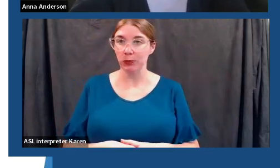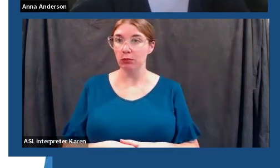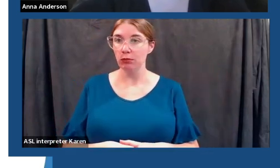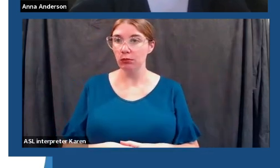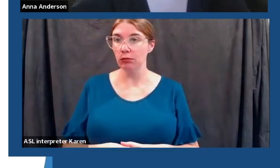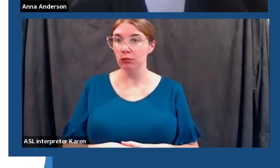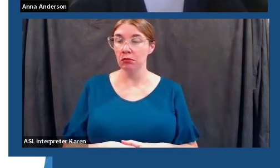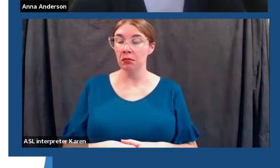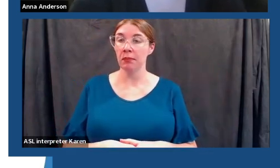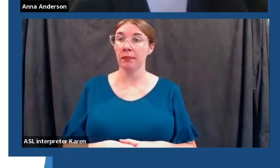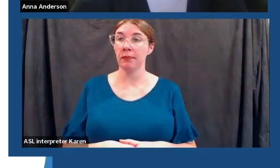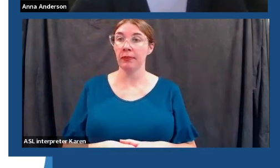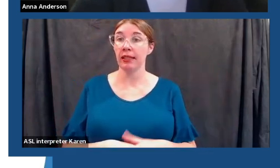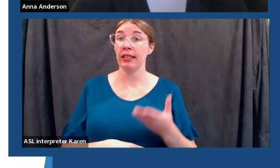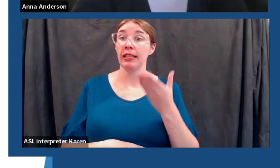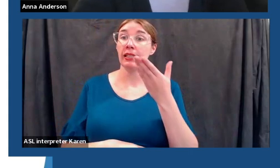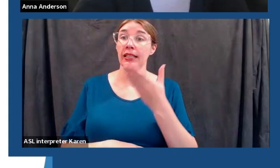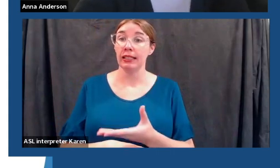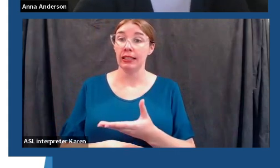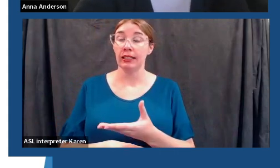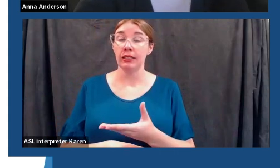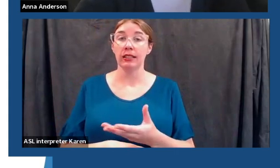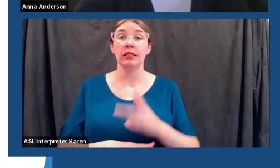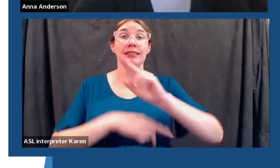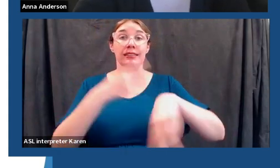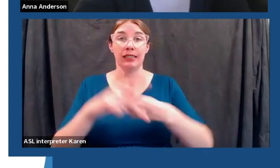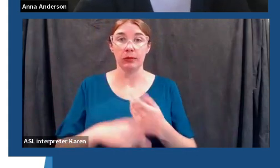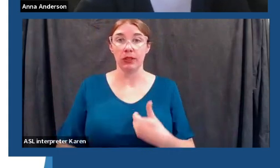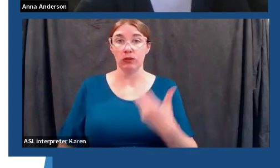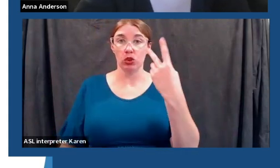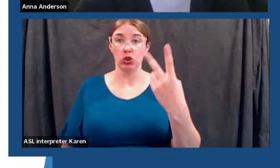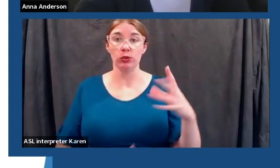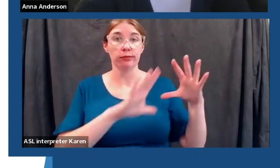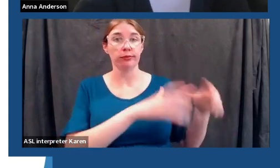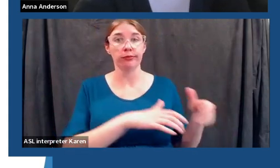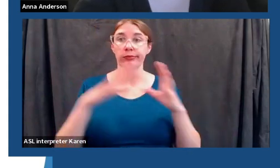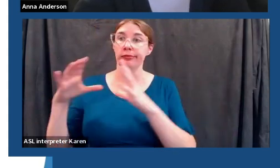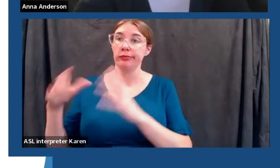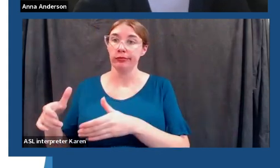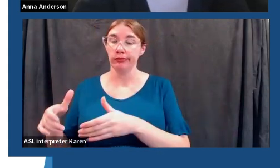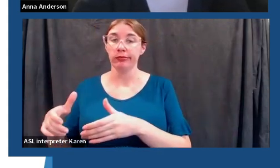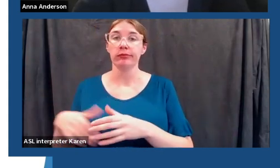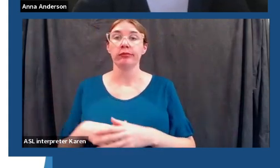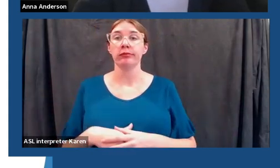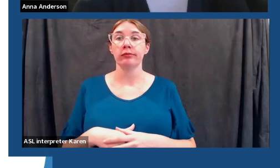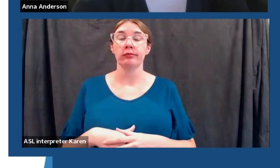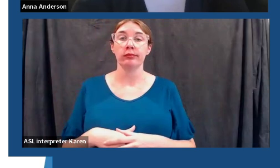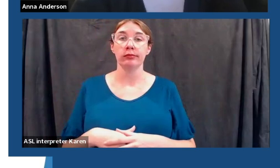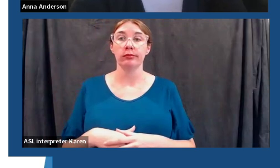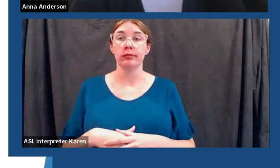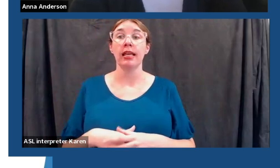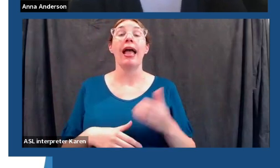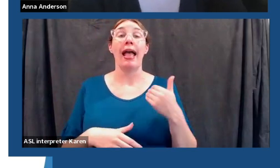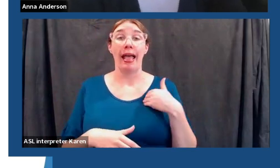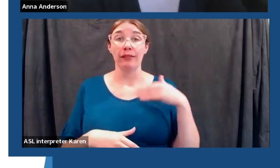So here we have broken it down into two types of facilities that are eligible to have special voting deputies